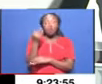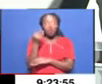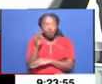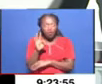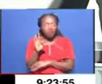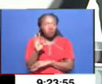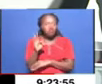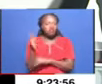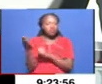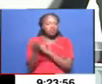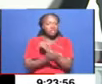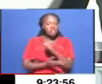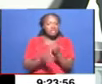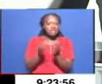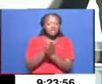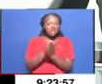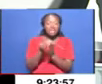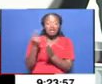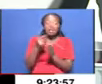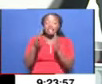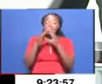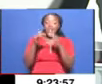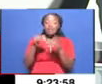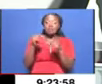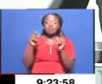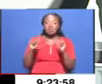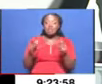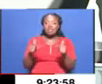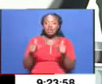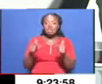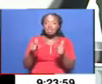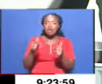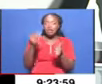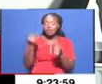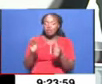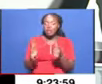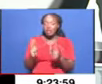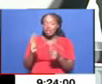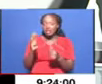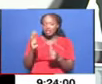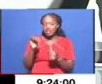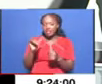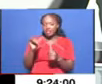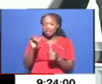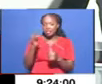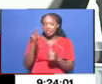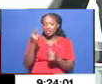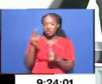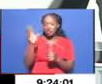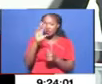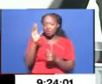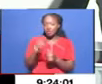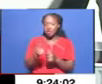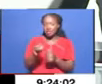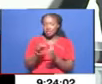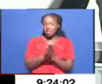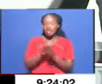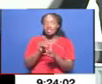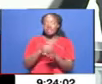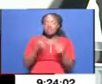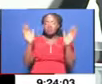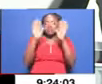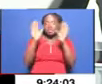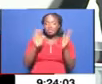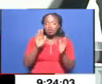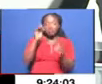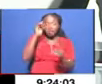of cutting greenhouse gas emissions by 32% as envisaged by President Uhuru Kenyatta during the Climate Ambition